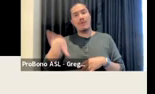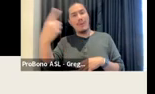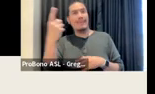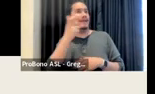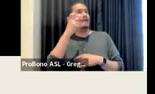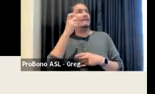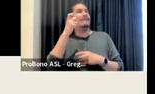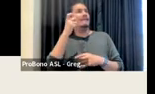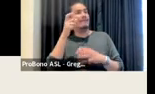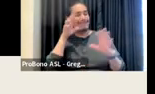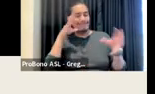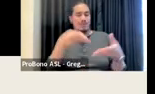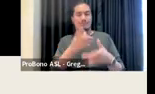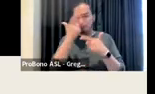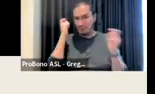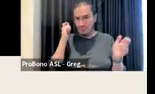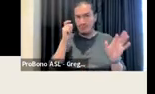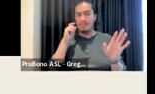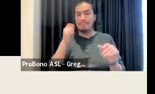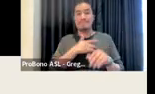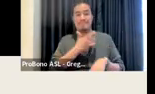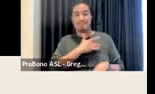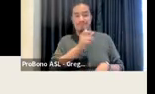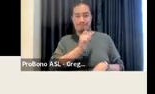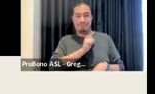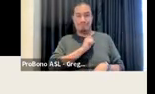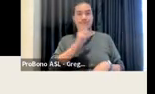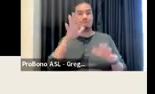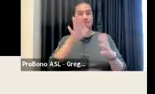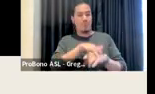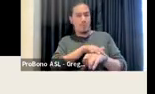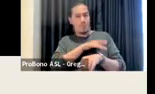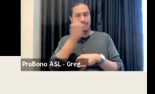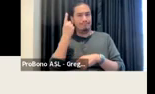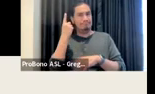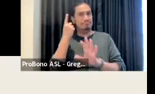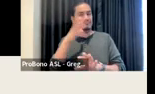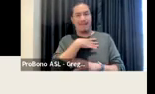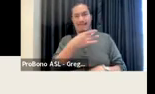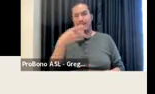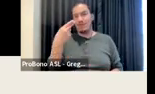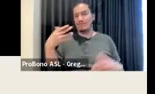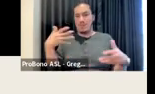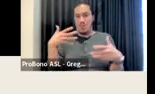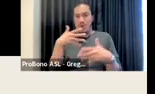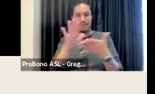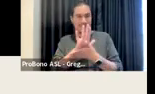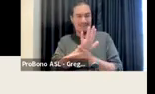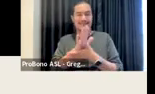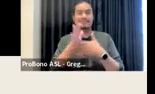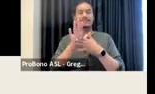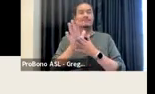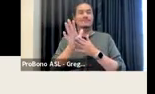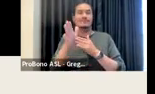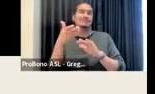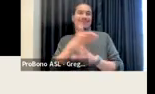in trauma. I've seen a lot of, like, I have slowly come to accept that I like horror movies. I, for a very long time, like to say I didn't, and I now have to accept